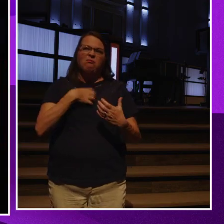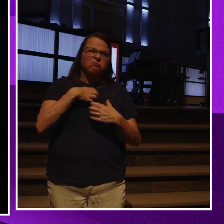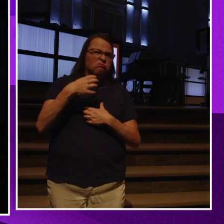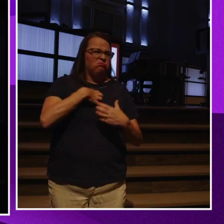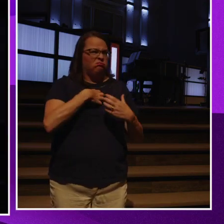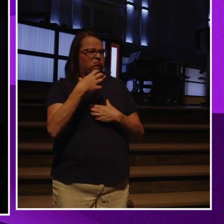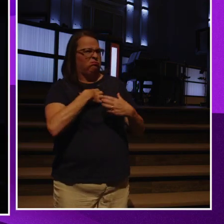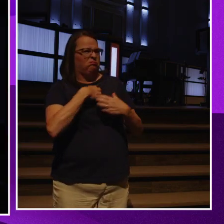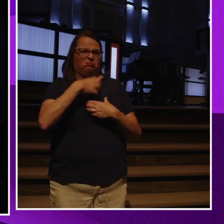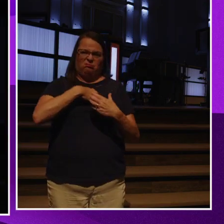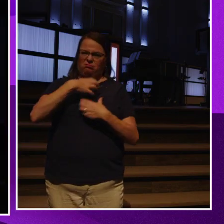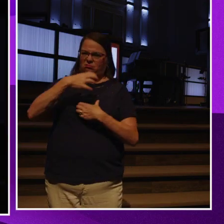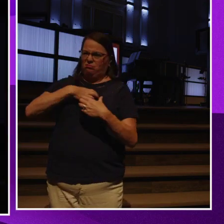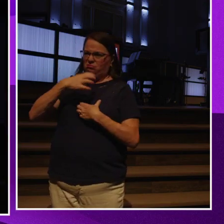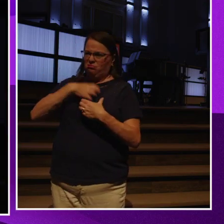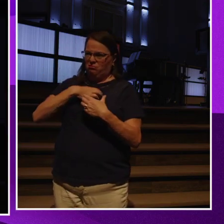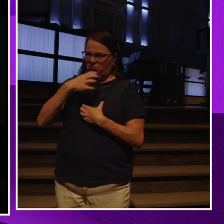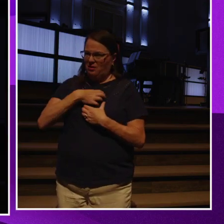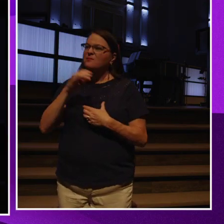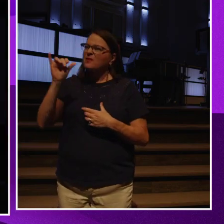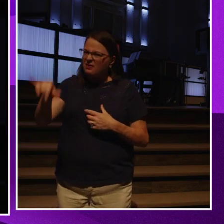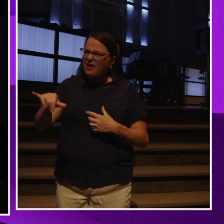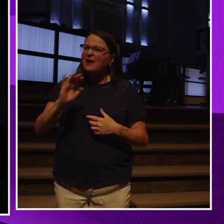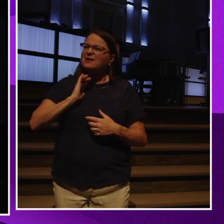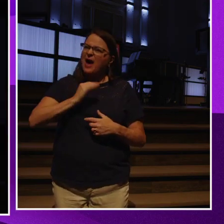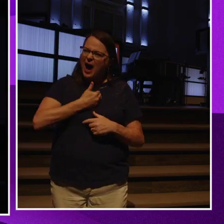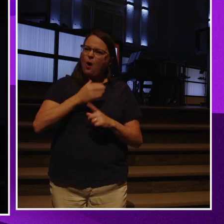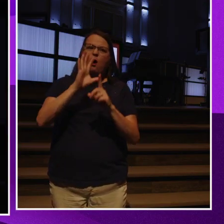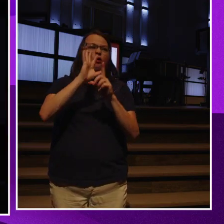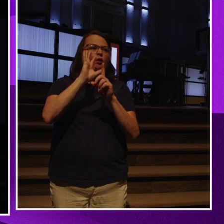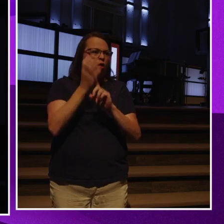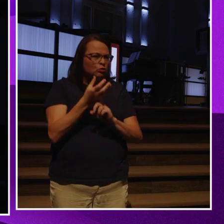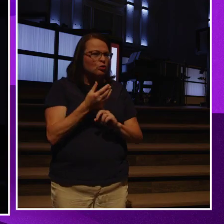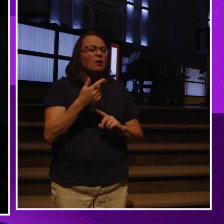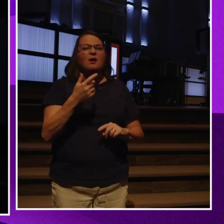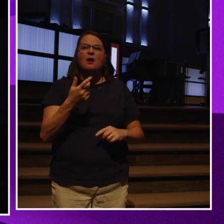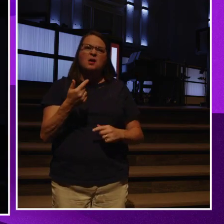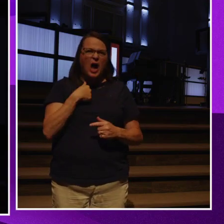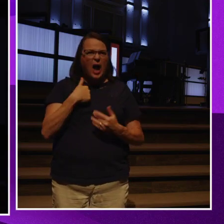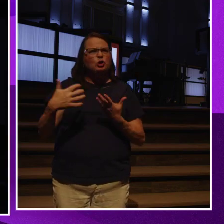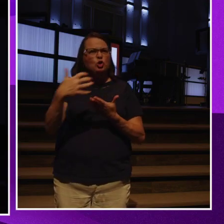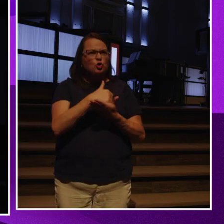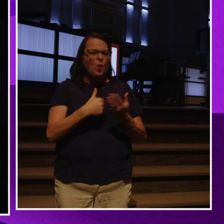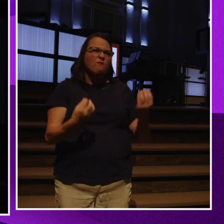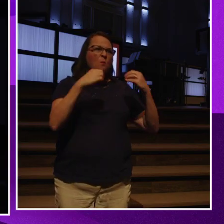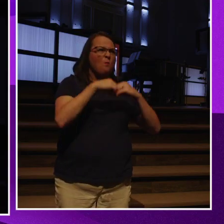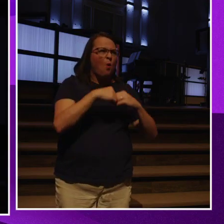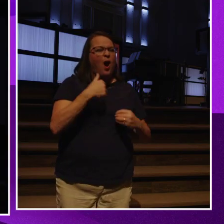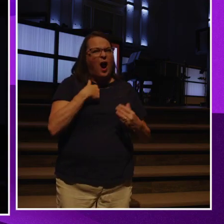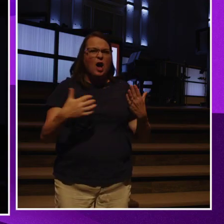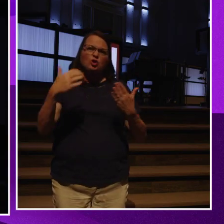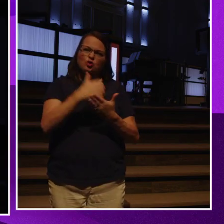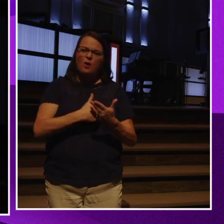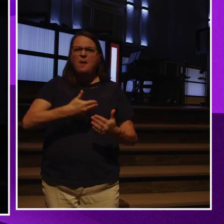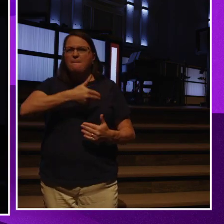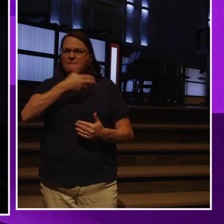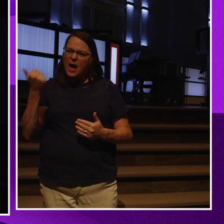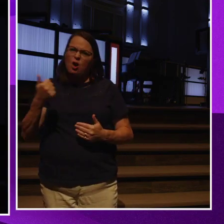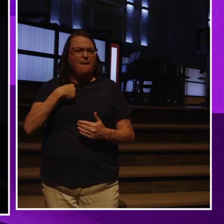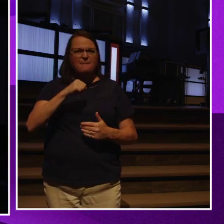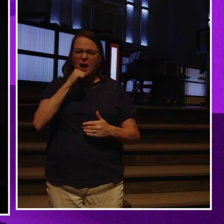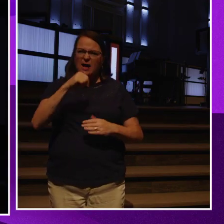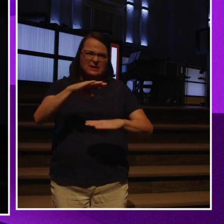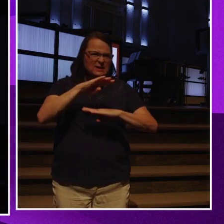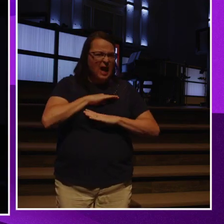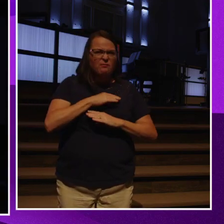are grumbling. We live in a culture that says, I deserve more, I deserve better, I'm never satisfied with anything, nothing is